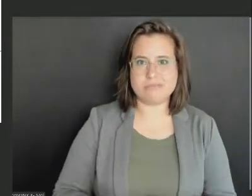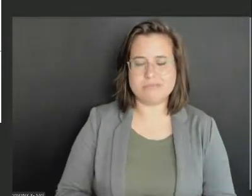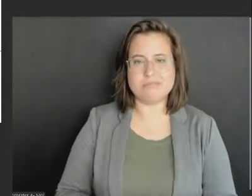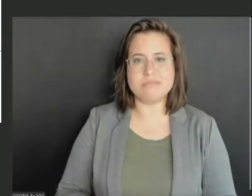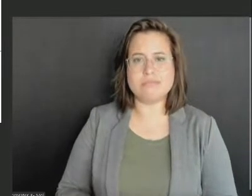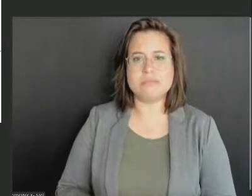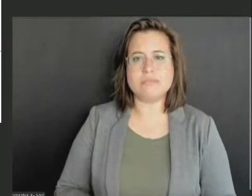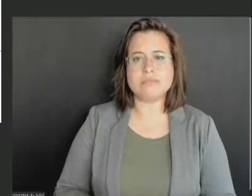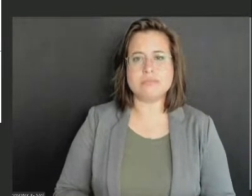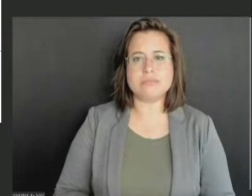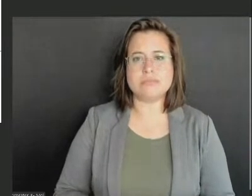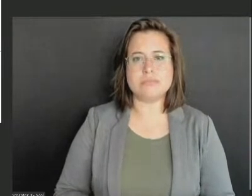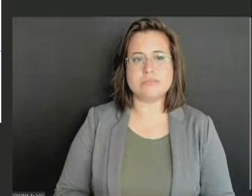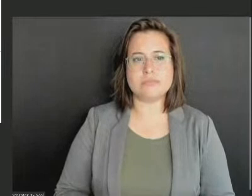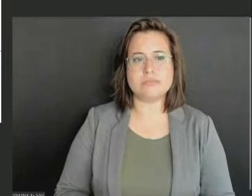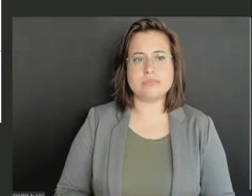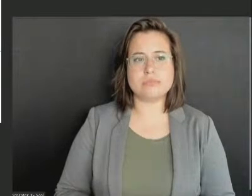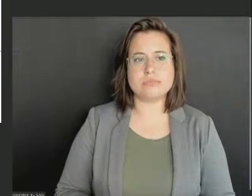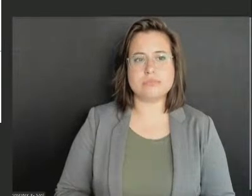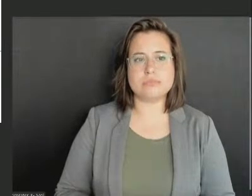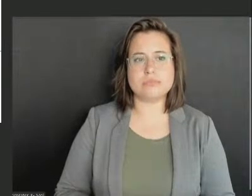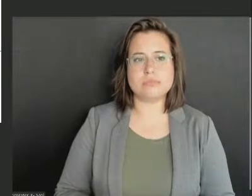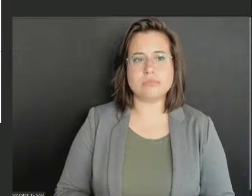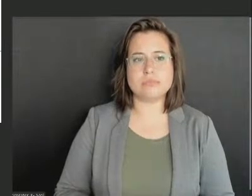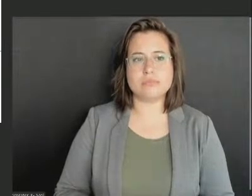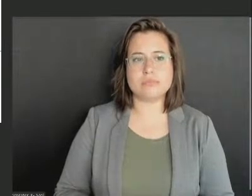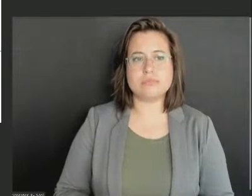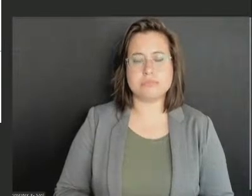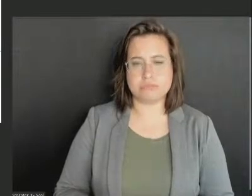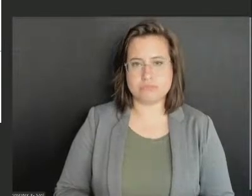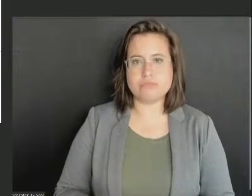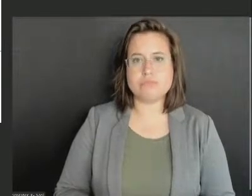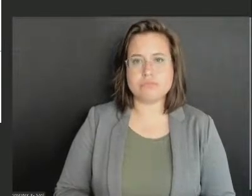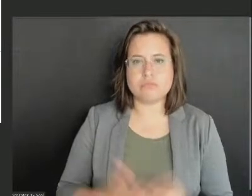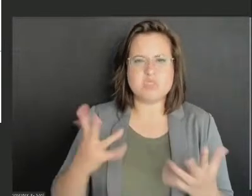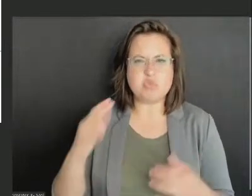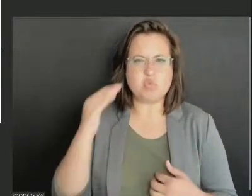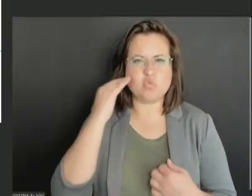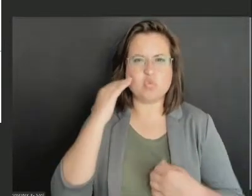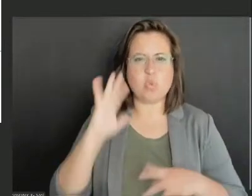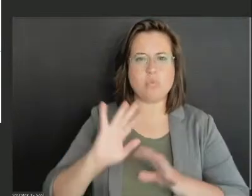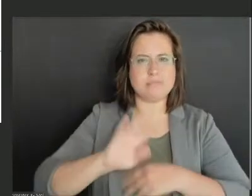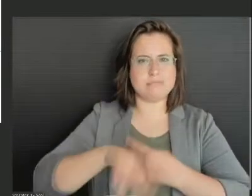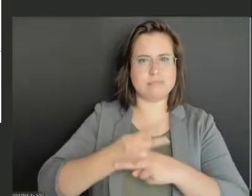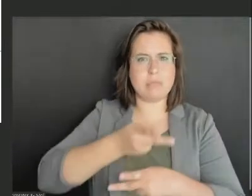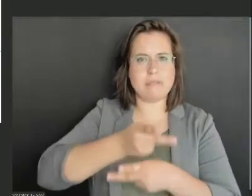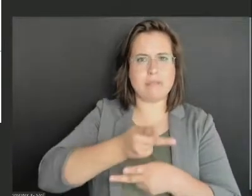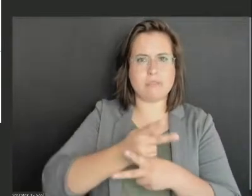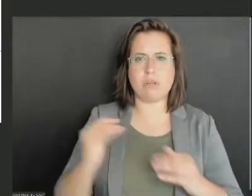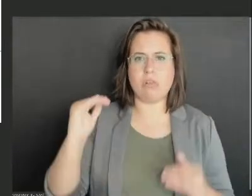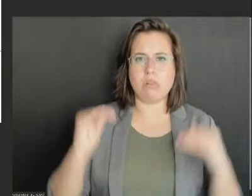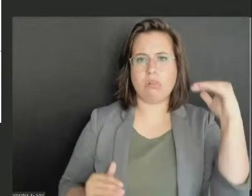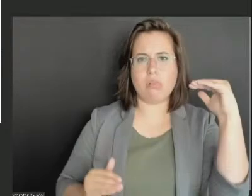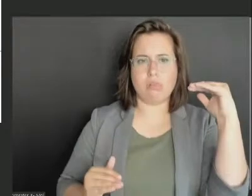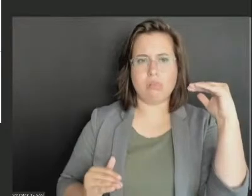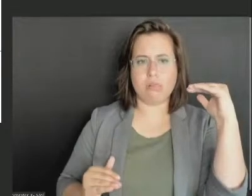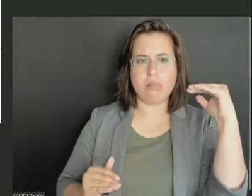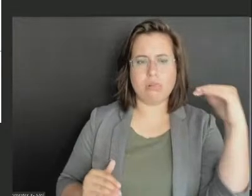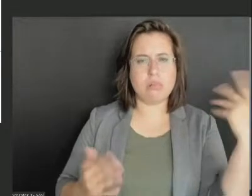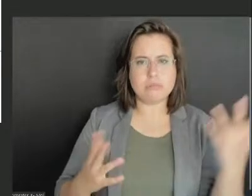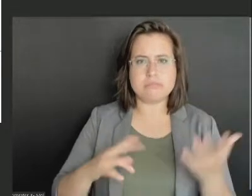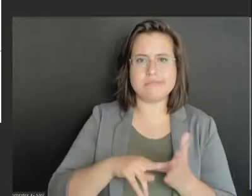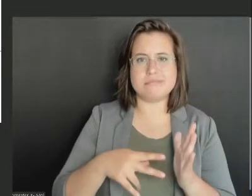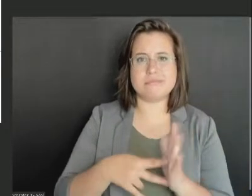Today, there are clear disparities in the type of care Americans receive. This has resulted in distrust of the system and far lower